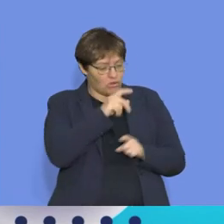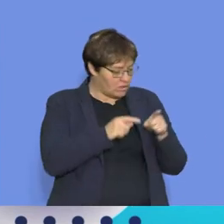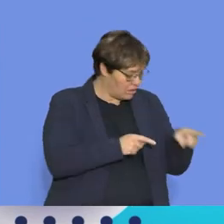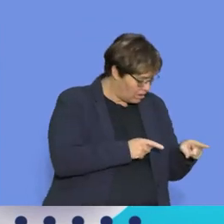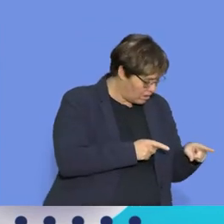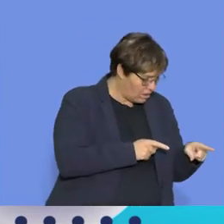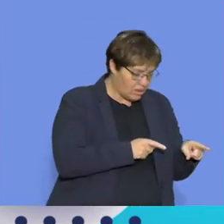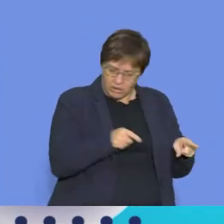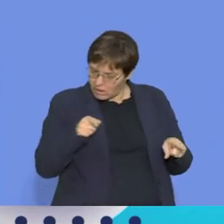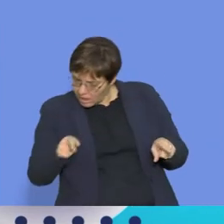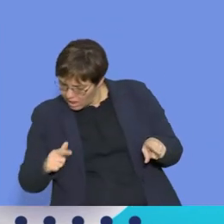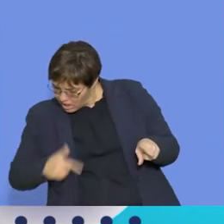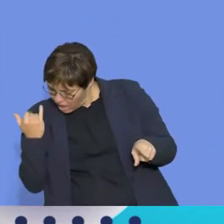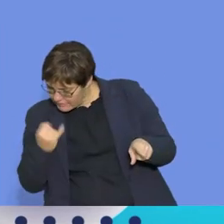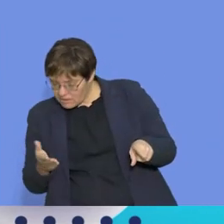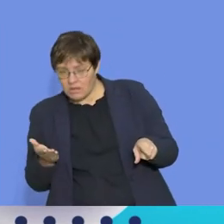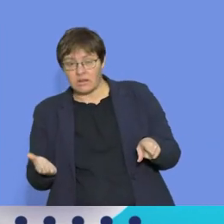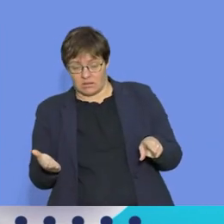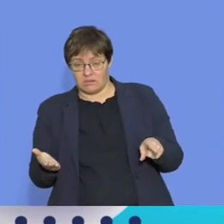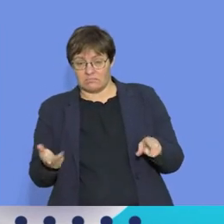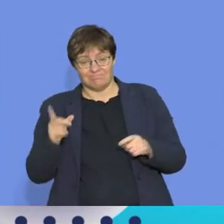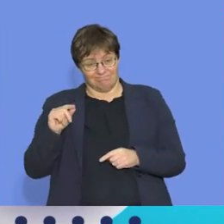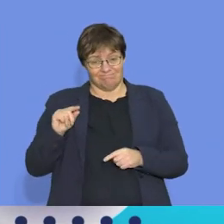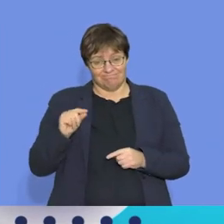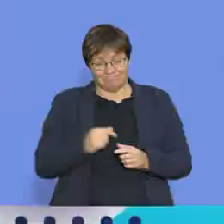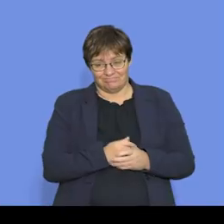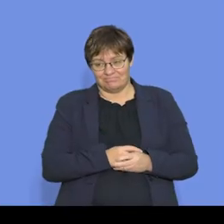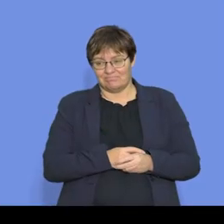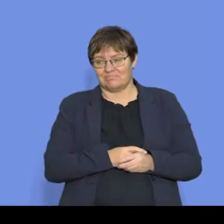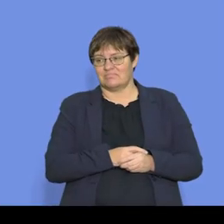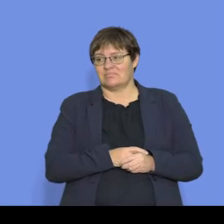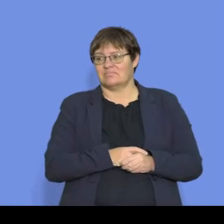this fossil, and it was alive.